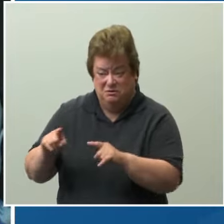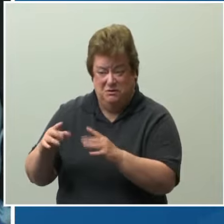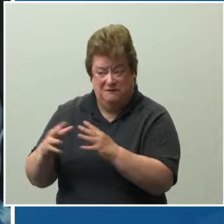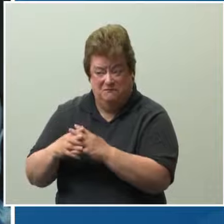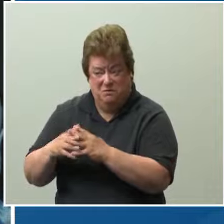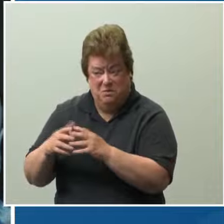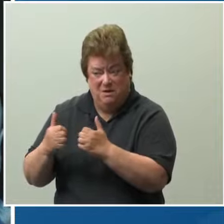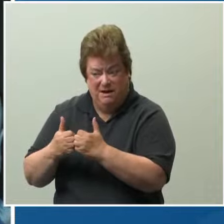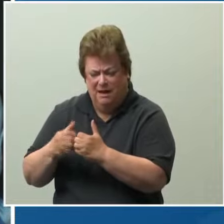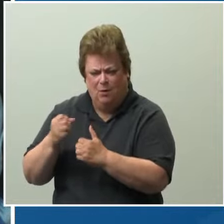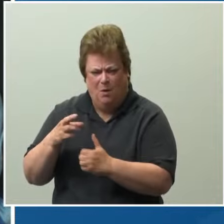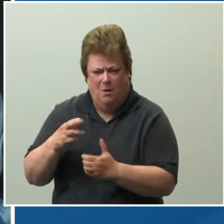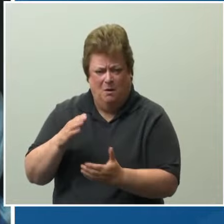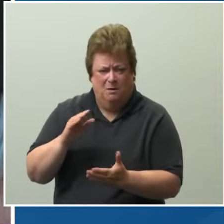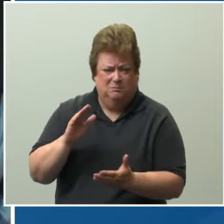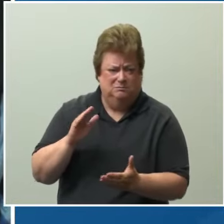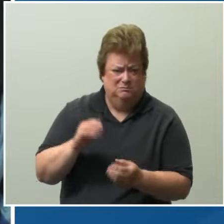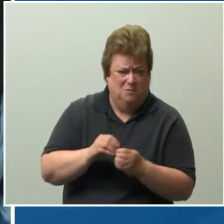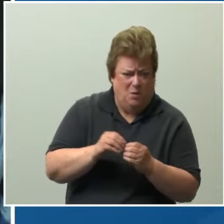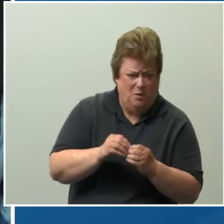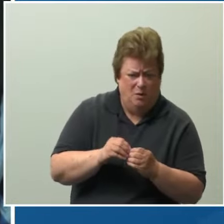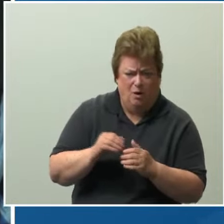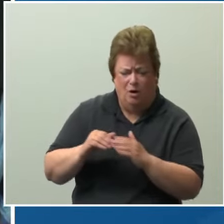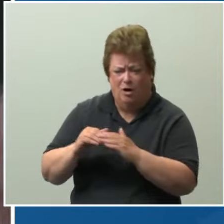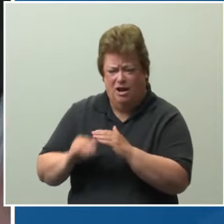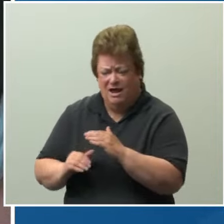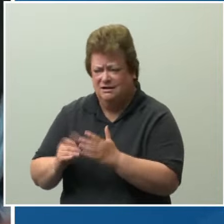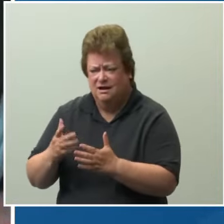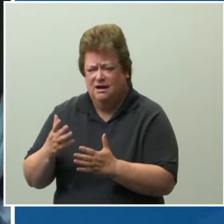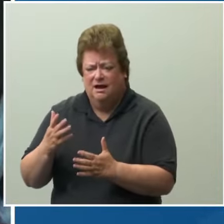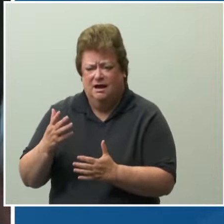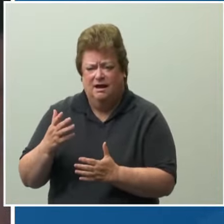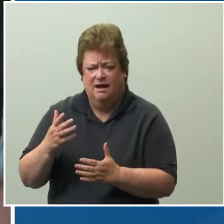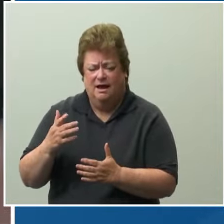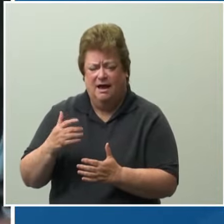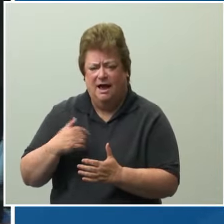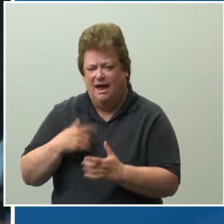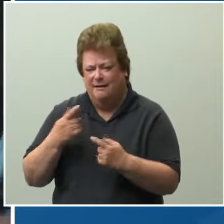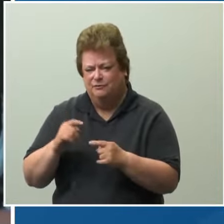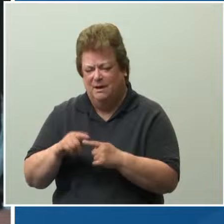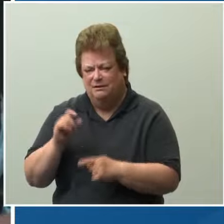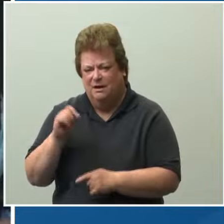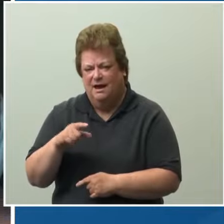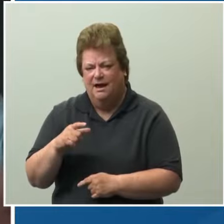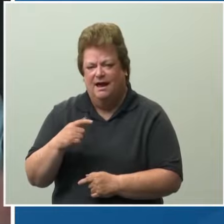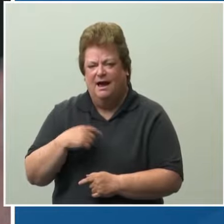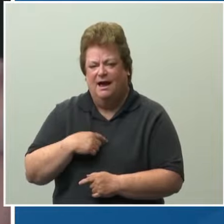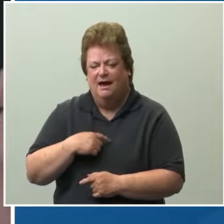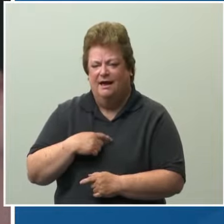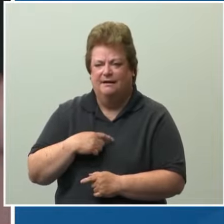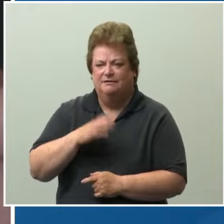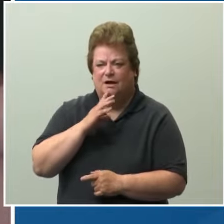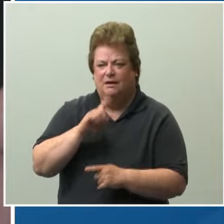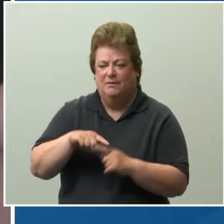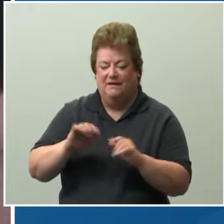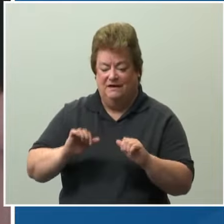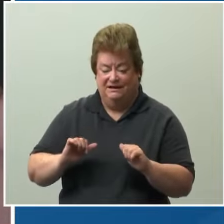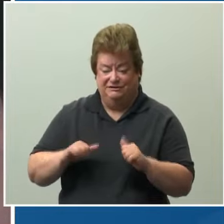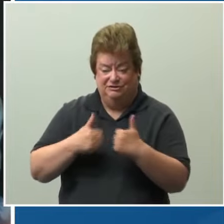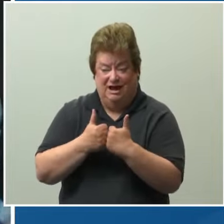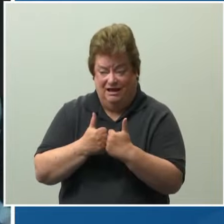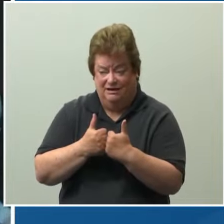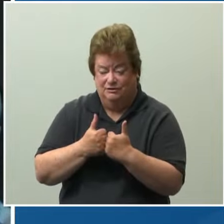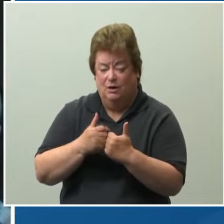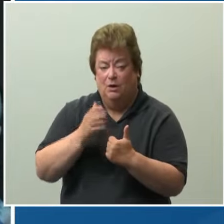less? I guess the question I'm trying to ask has to do with the challenge of, is there going to